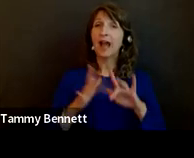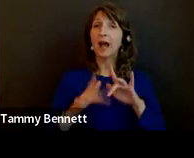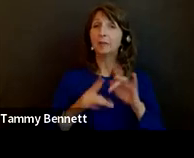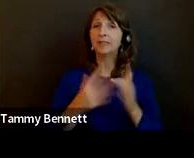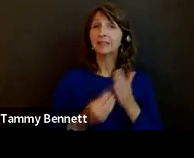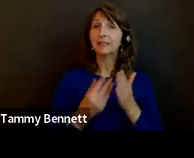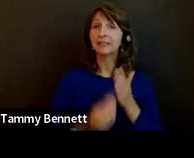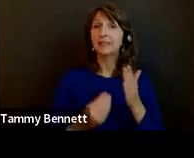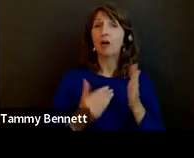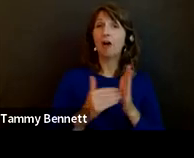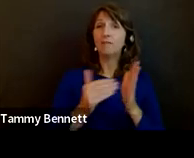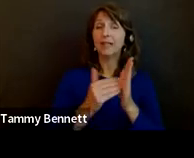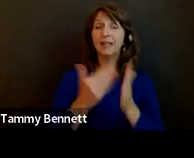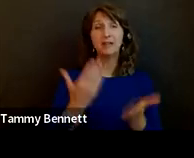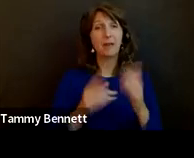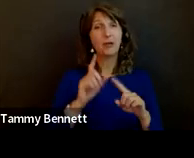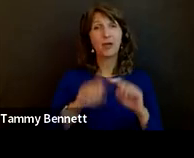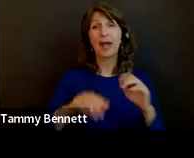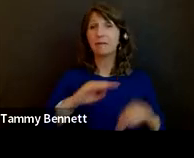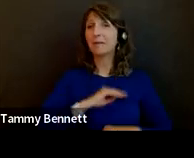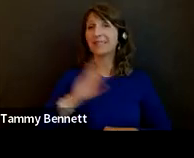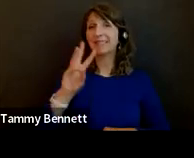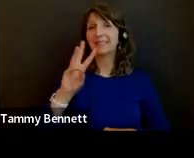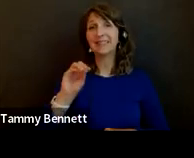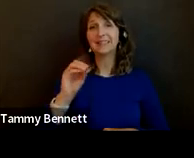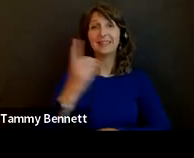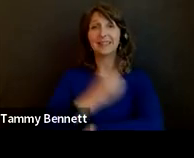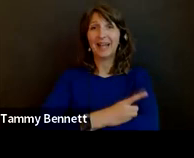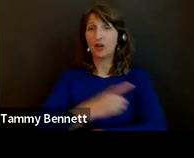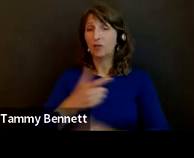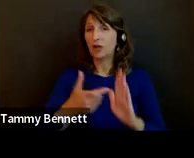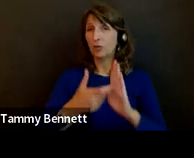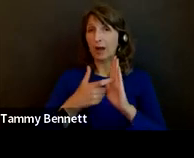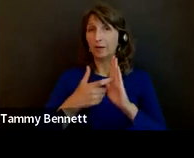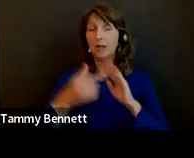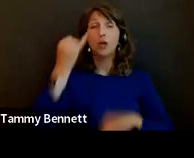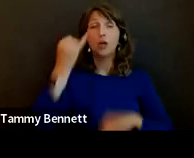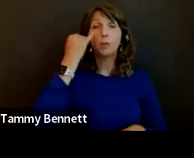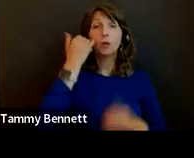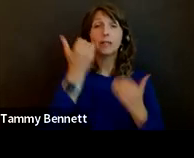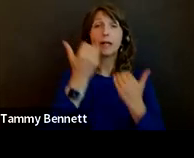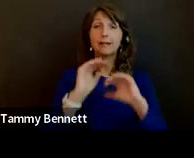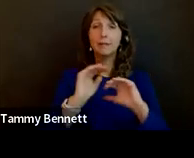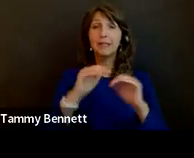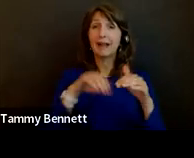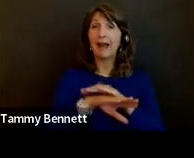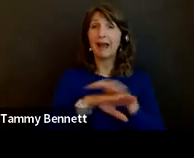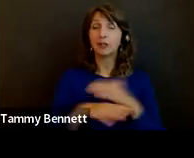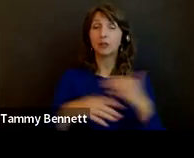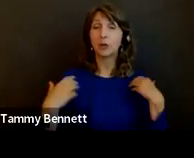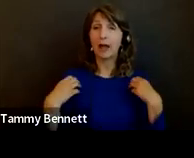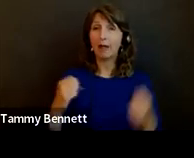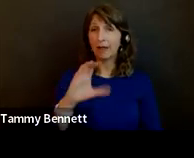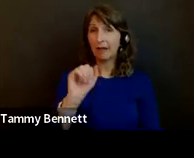requirement. Number two, if the child has limited access to healthcare or is reliant upon healthcare that